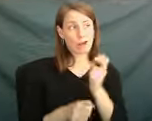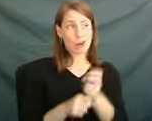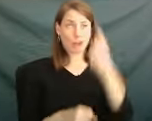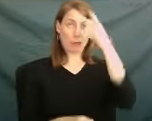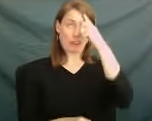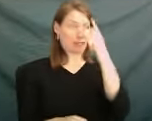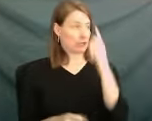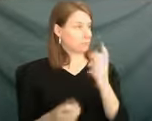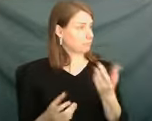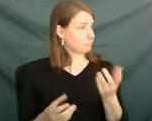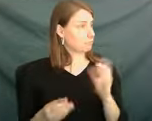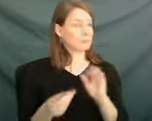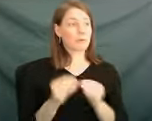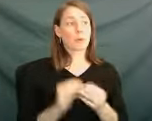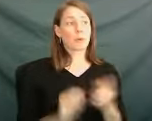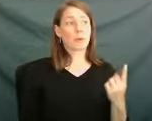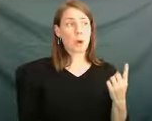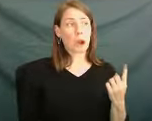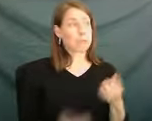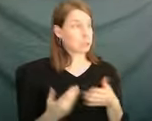Difficult? Medium?